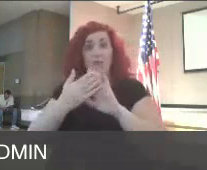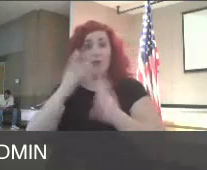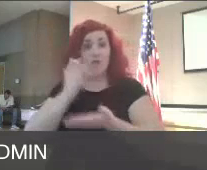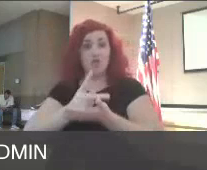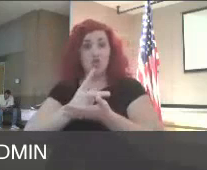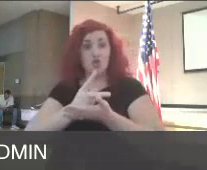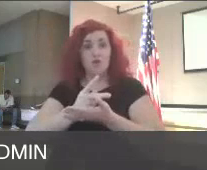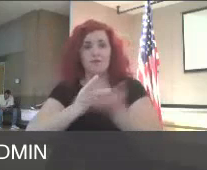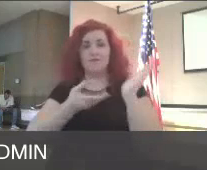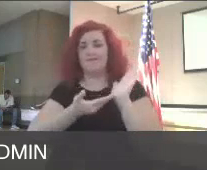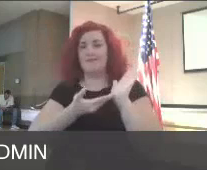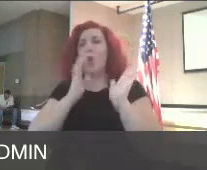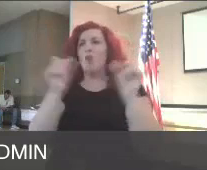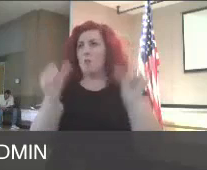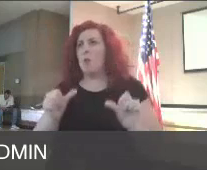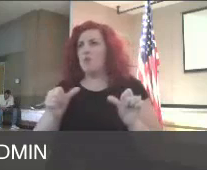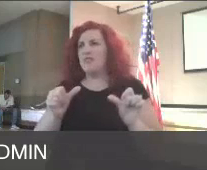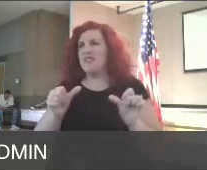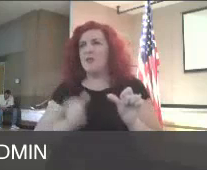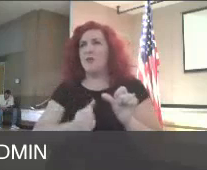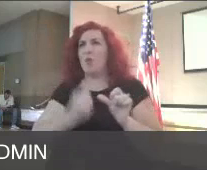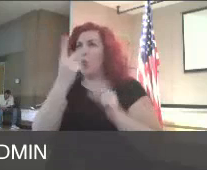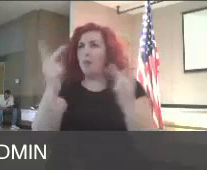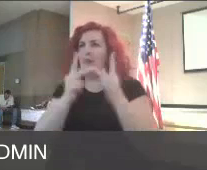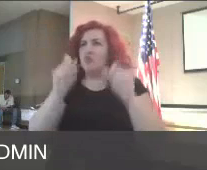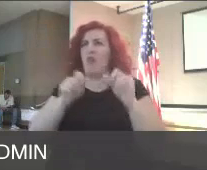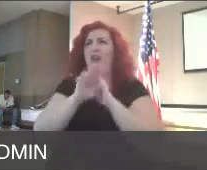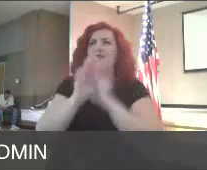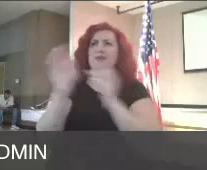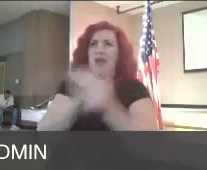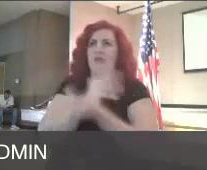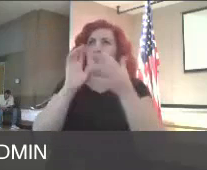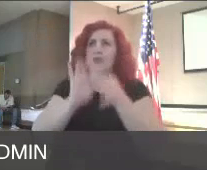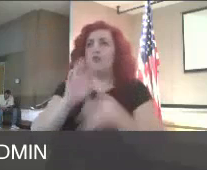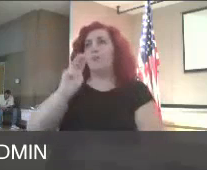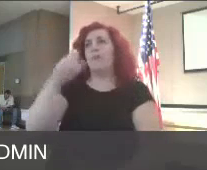approved, we'll host them there. So that's your one-stop shop for everything that's mapping.